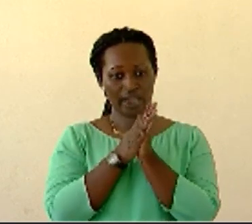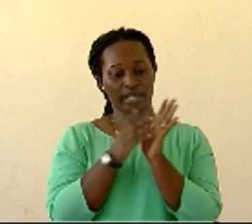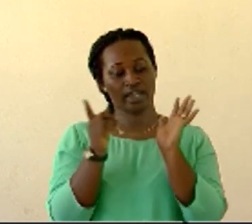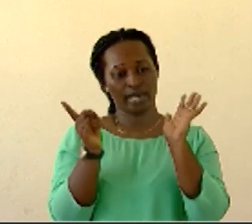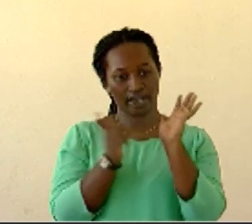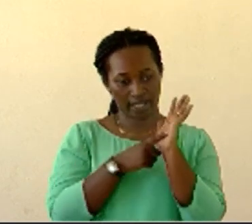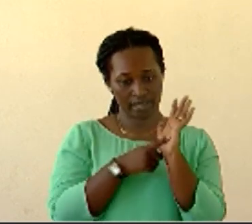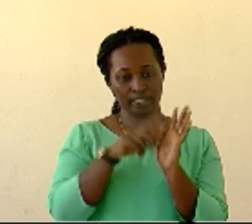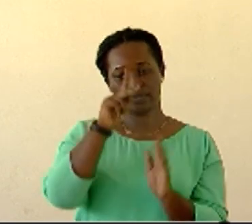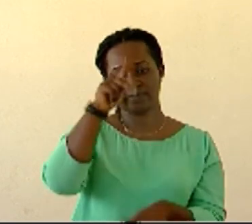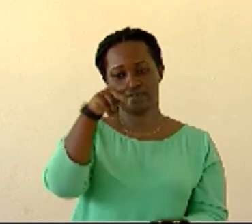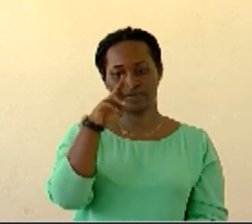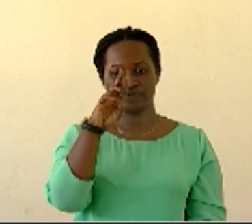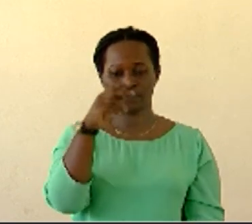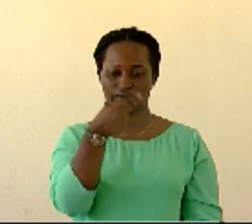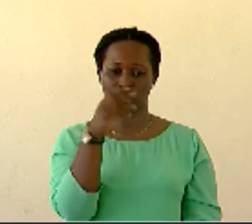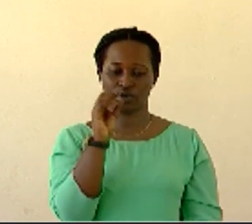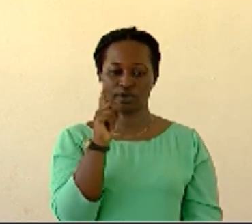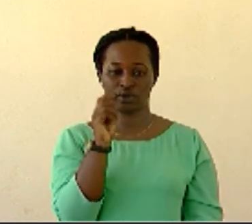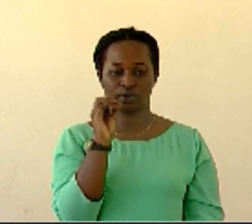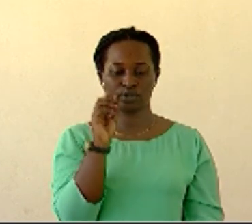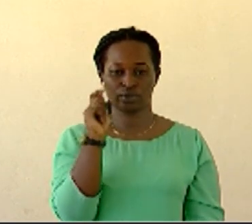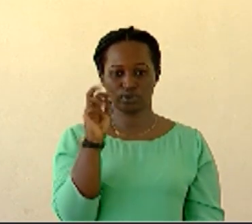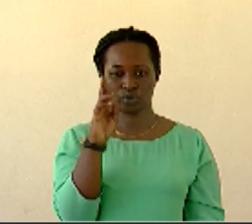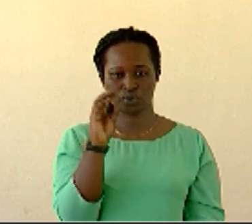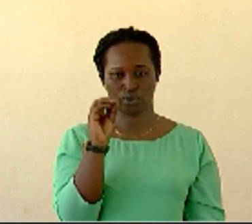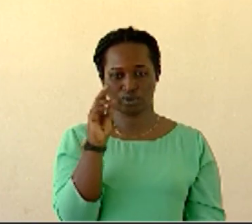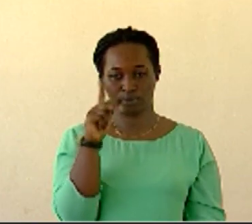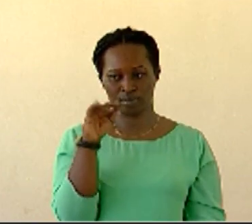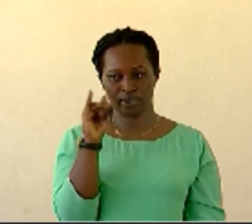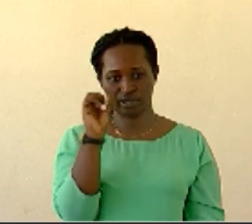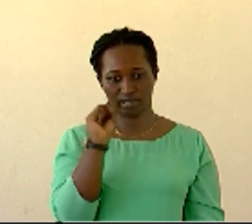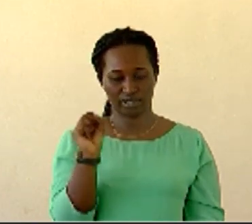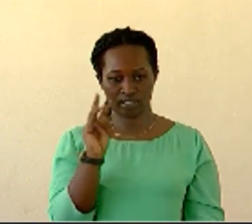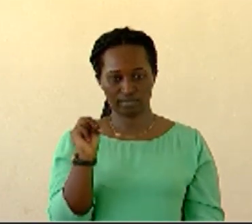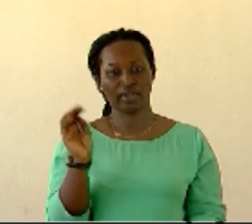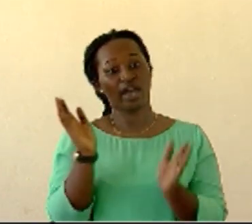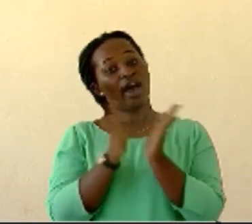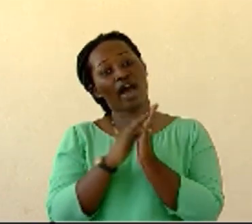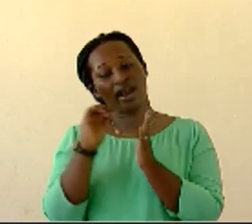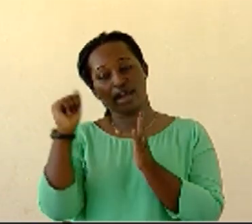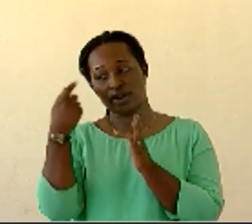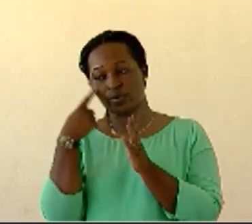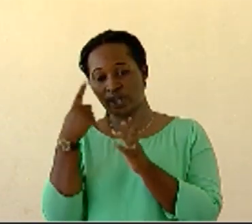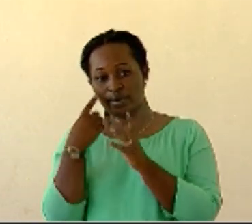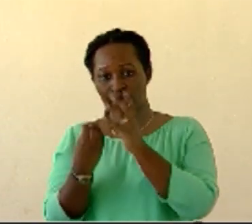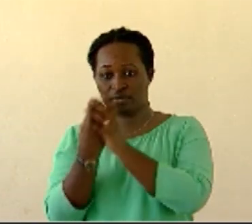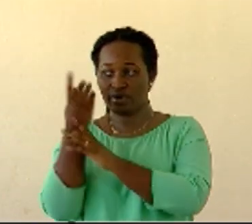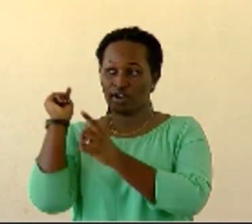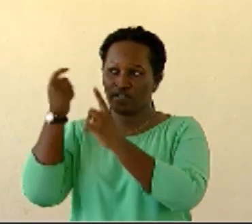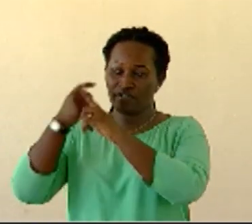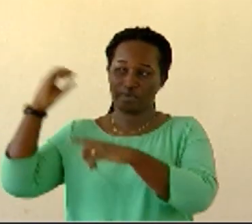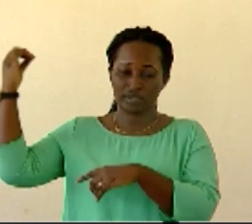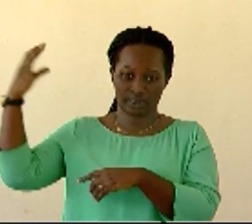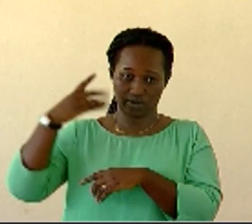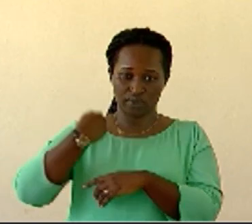negative phototropism. Here, we see the barrier shading the plant from sunlight.